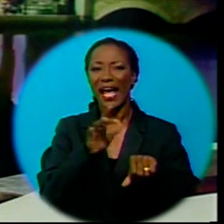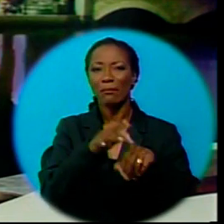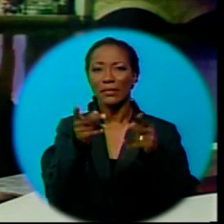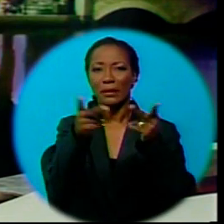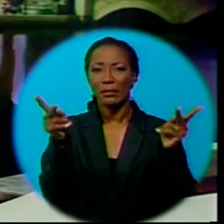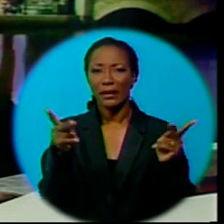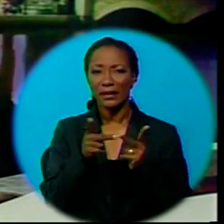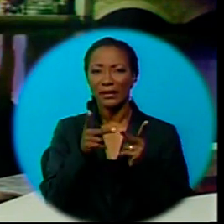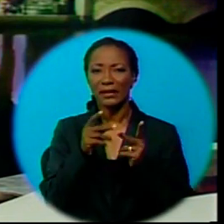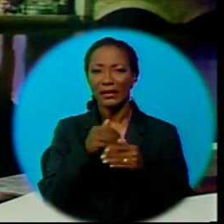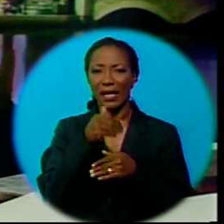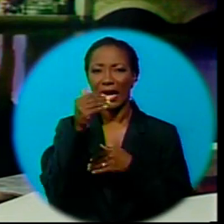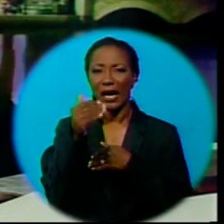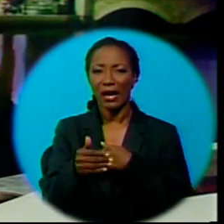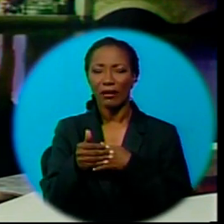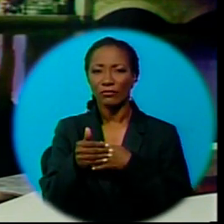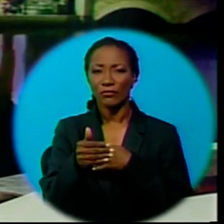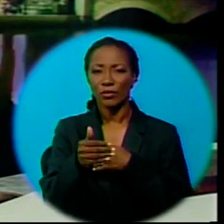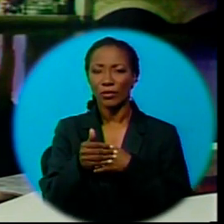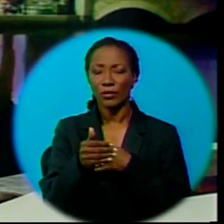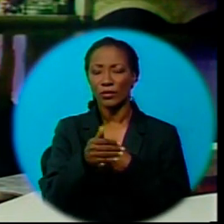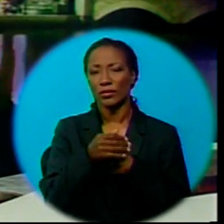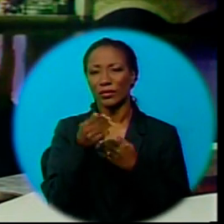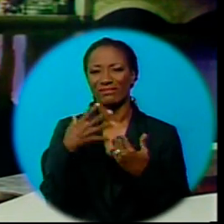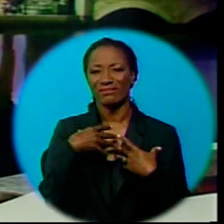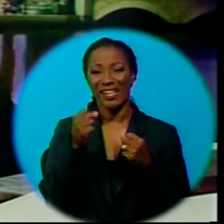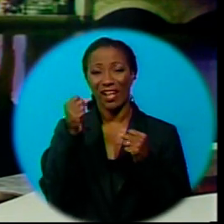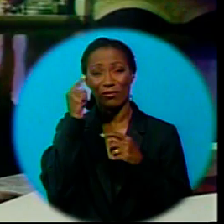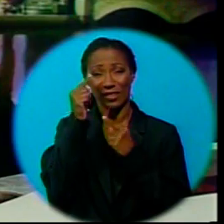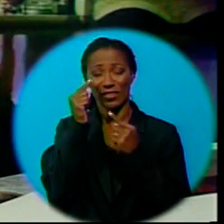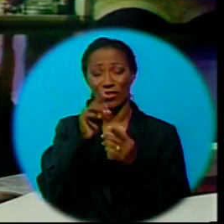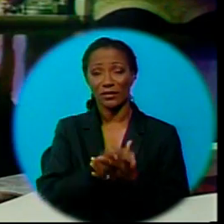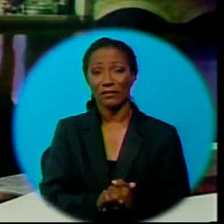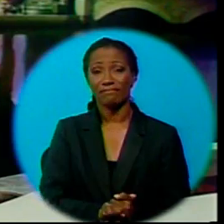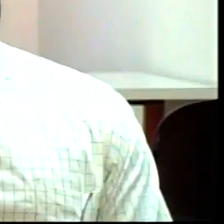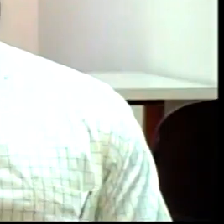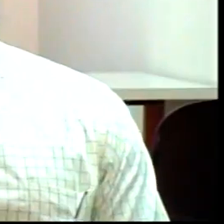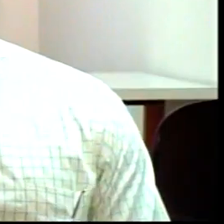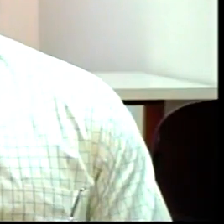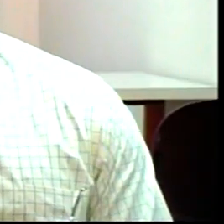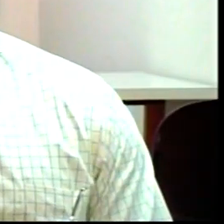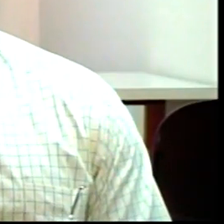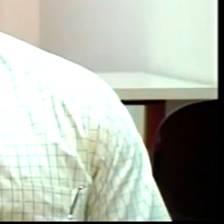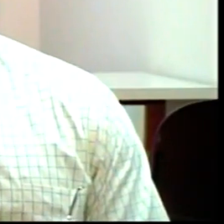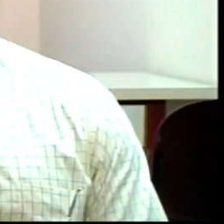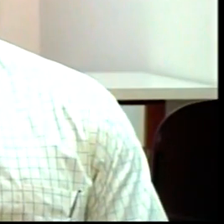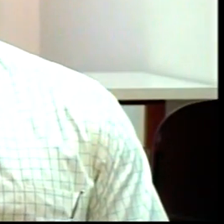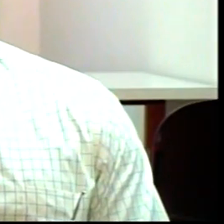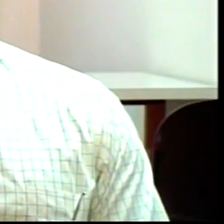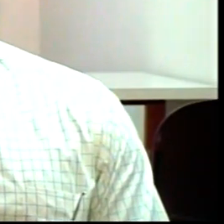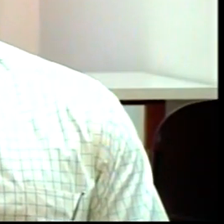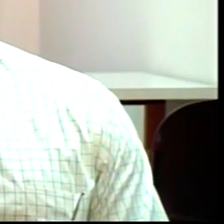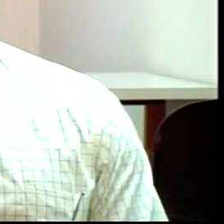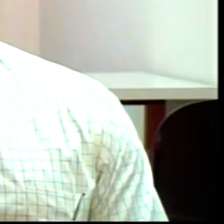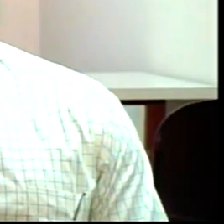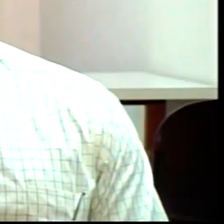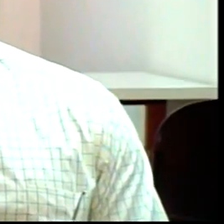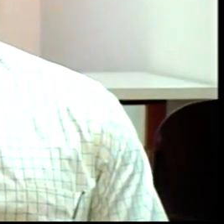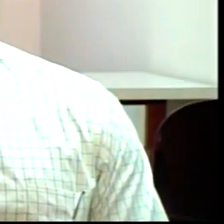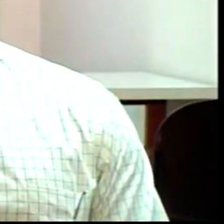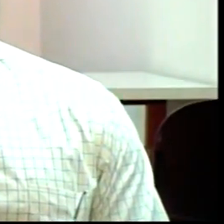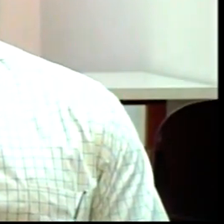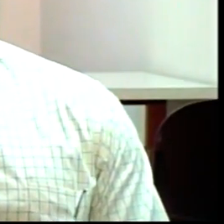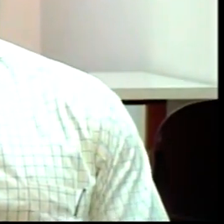after some time become health concerns. Right now in Barbados, we have a significant number of vacant lots